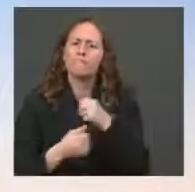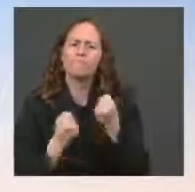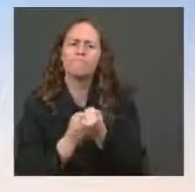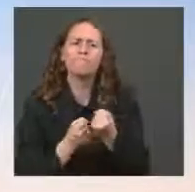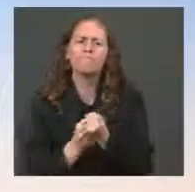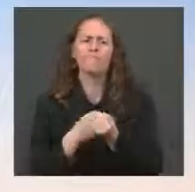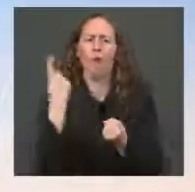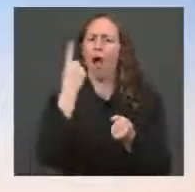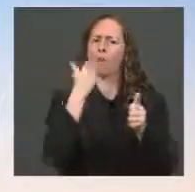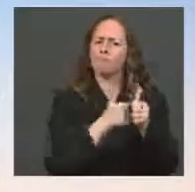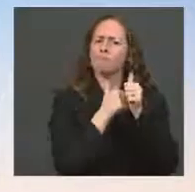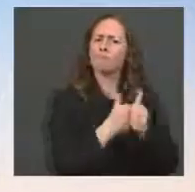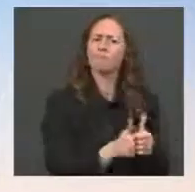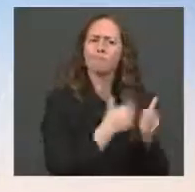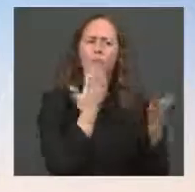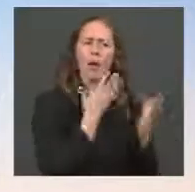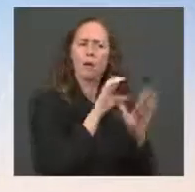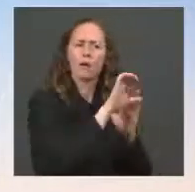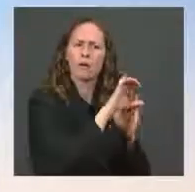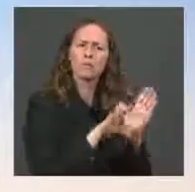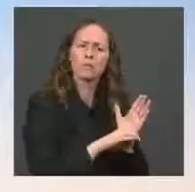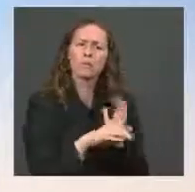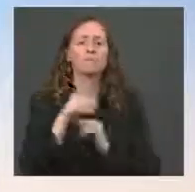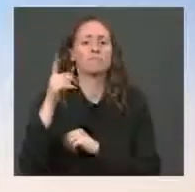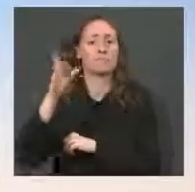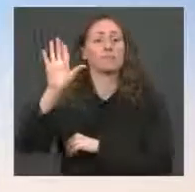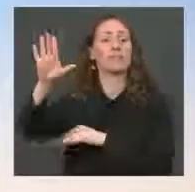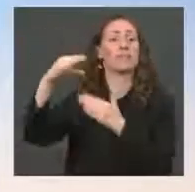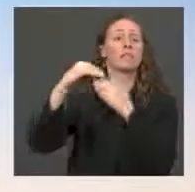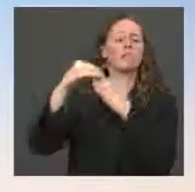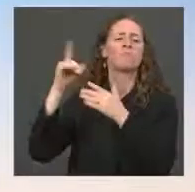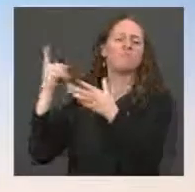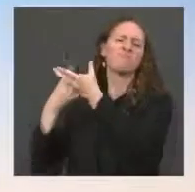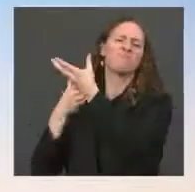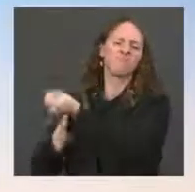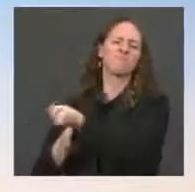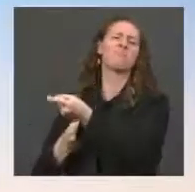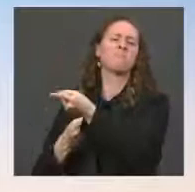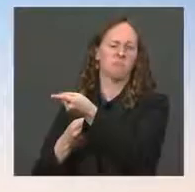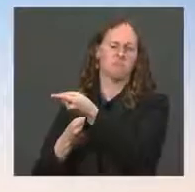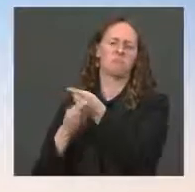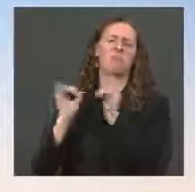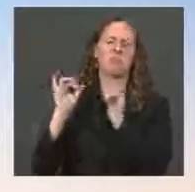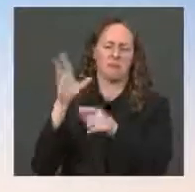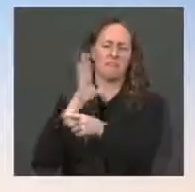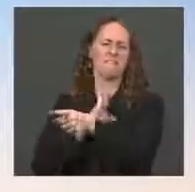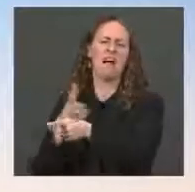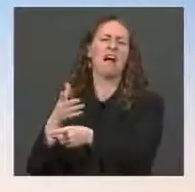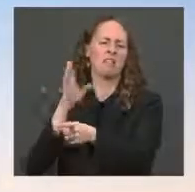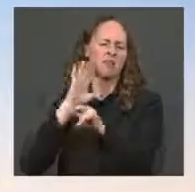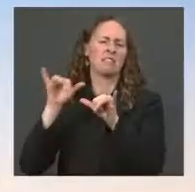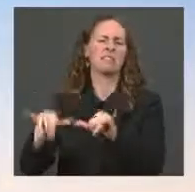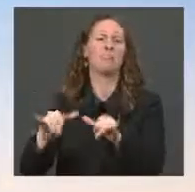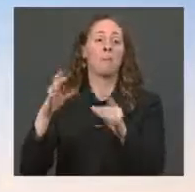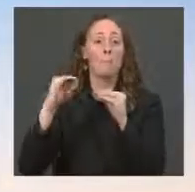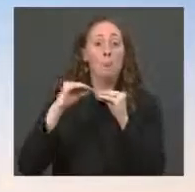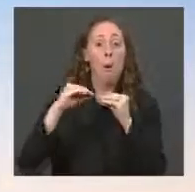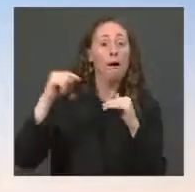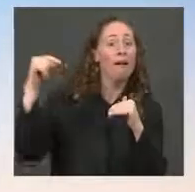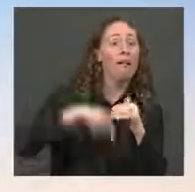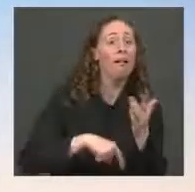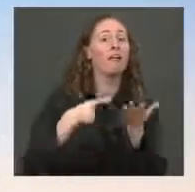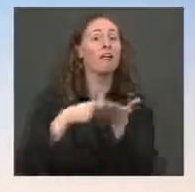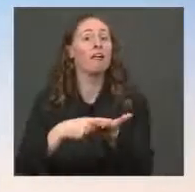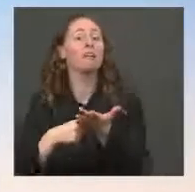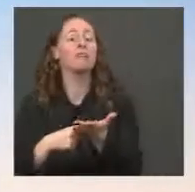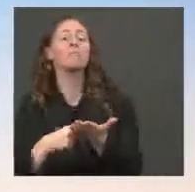Constitution, and he has confidence in his leadership and the role he has played and his experience with him. I can't speak to anonymous,